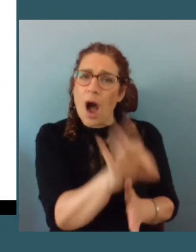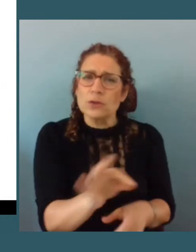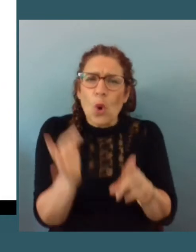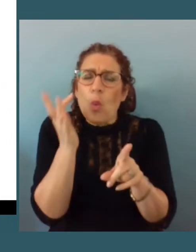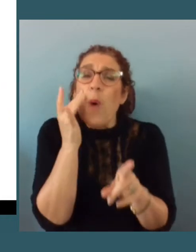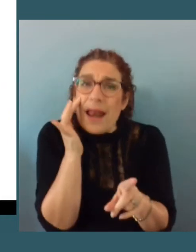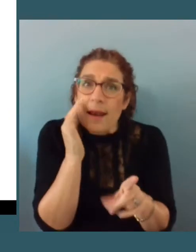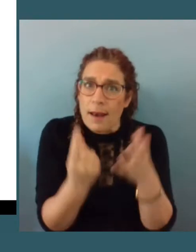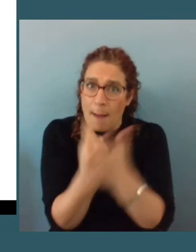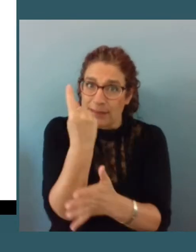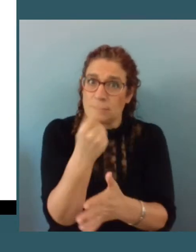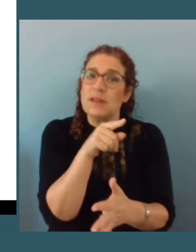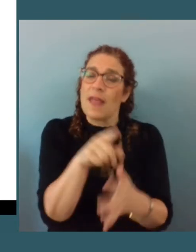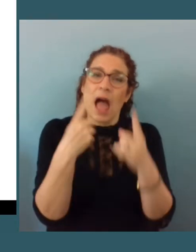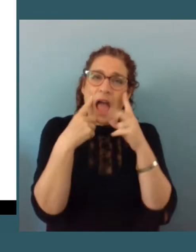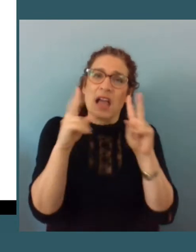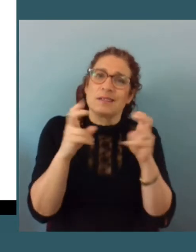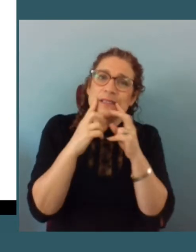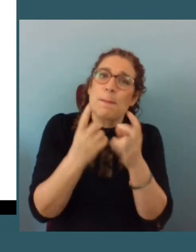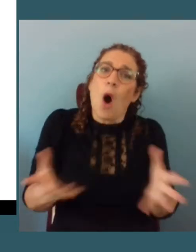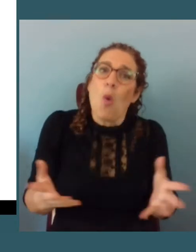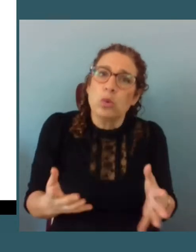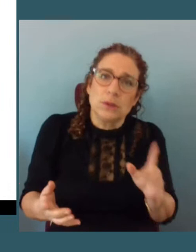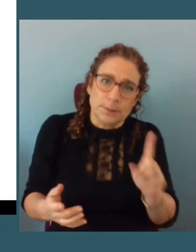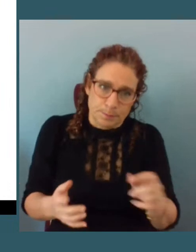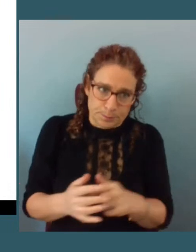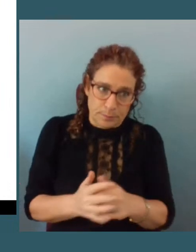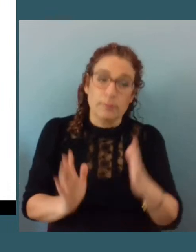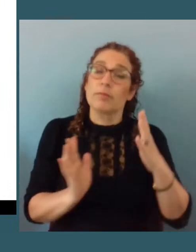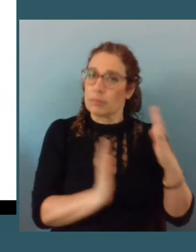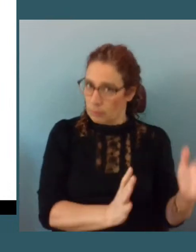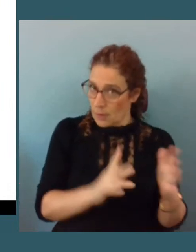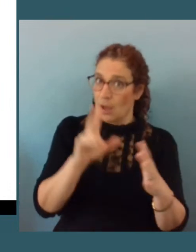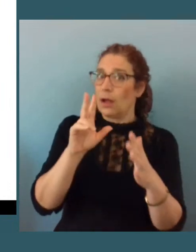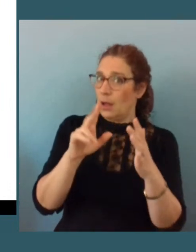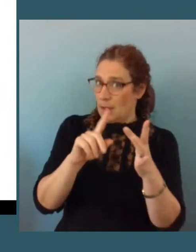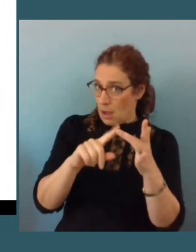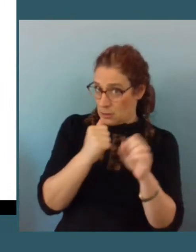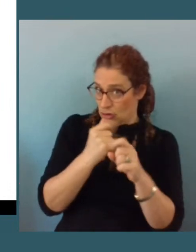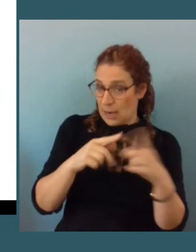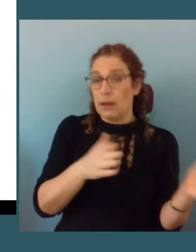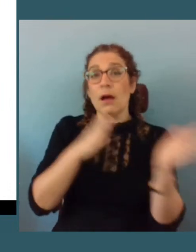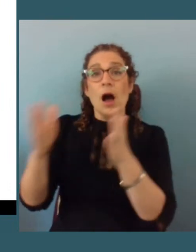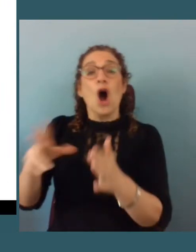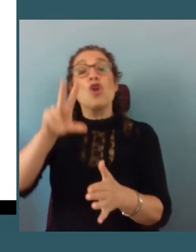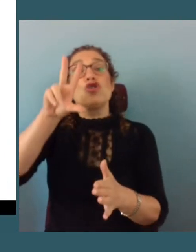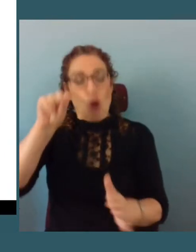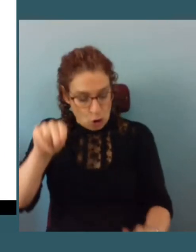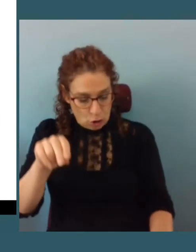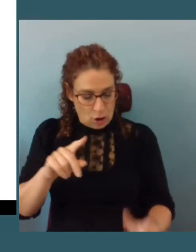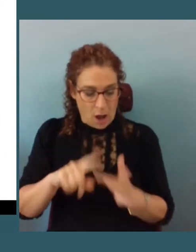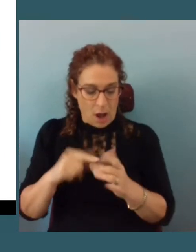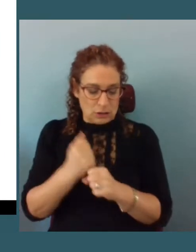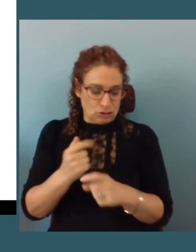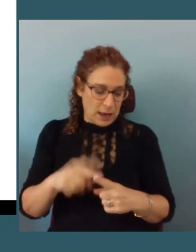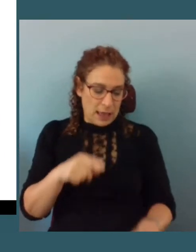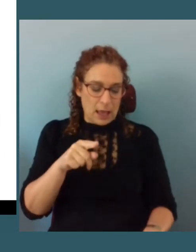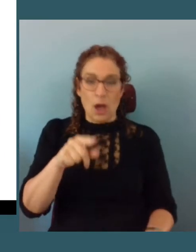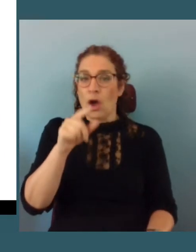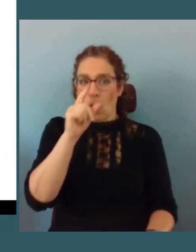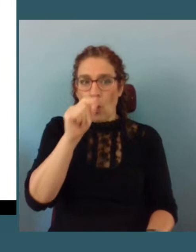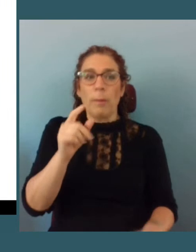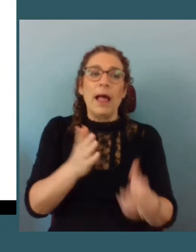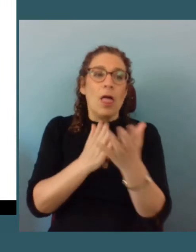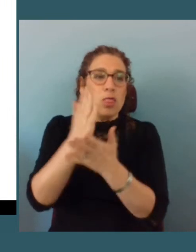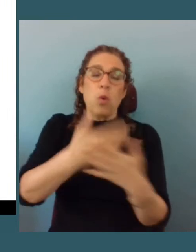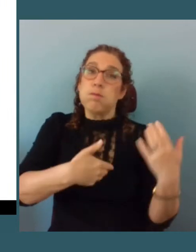And then compare that to the non-IgE. So often it can be if you're breastfed or if you're eating the food. The most common